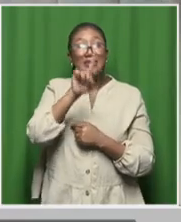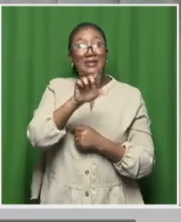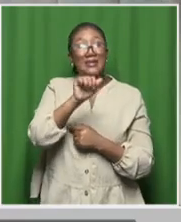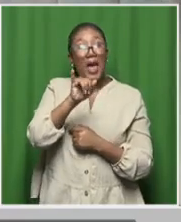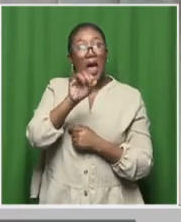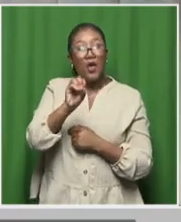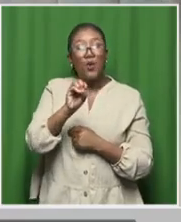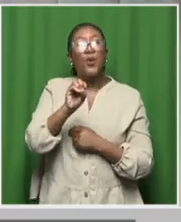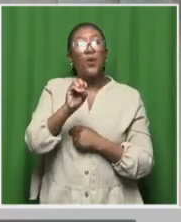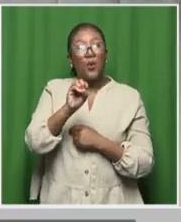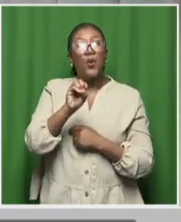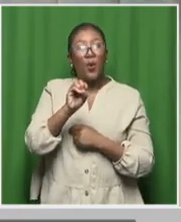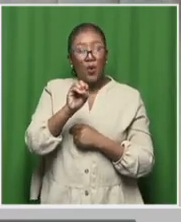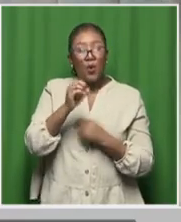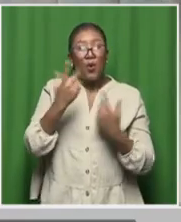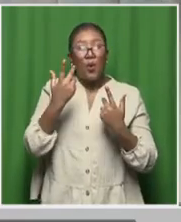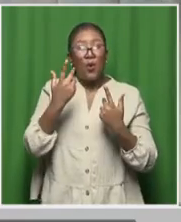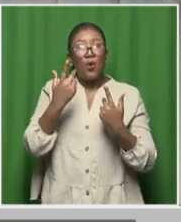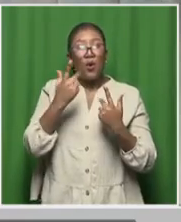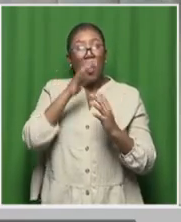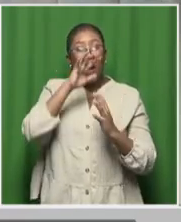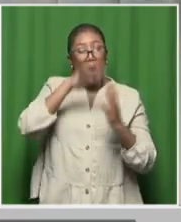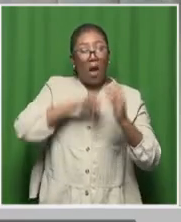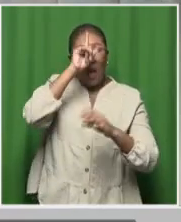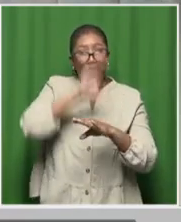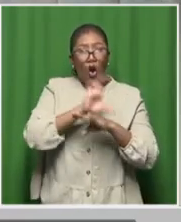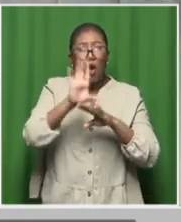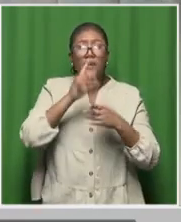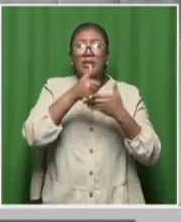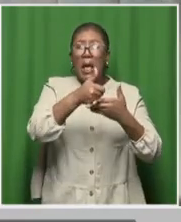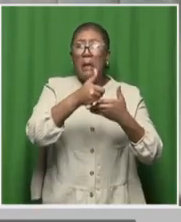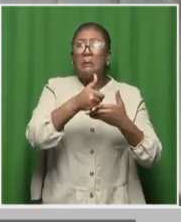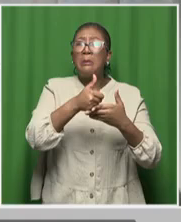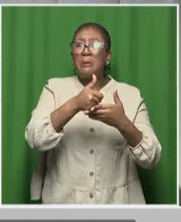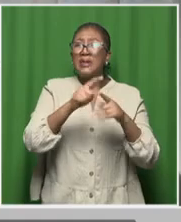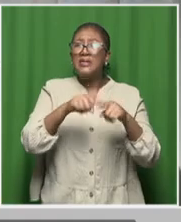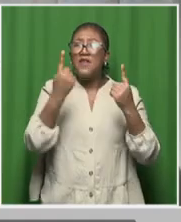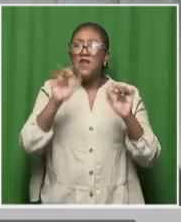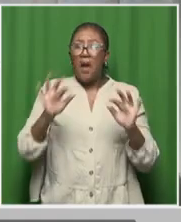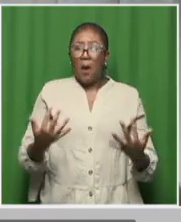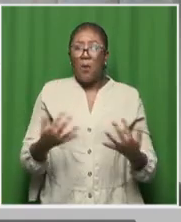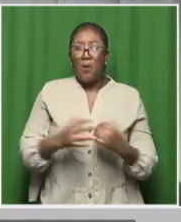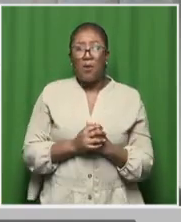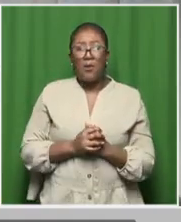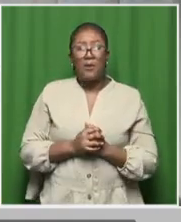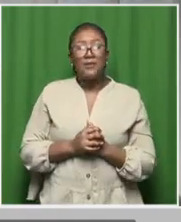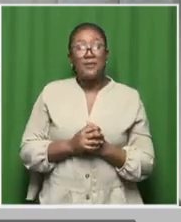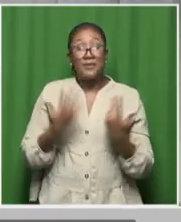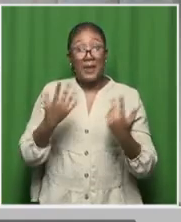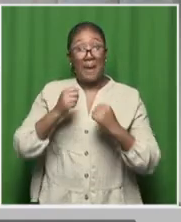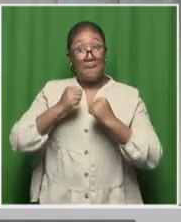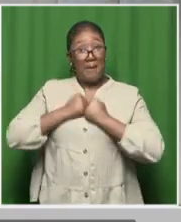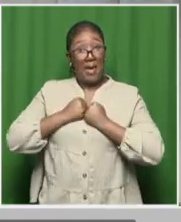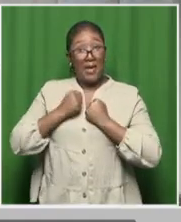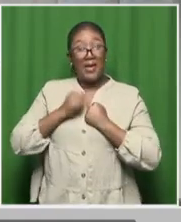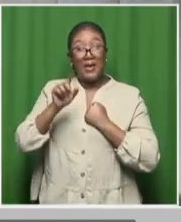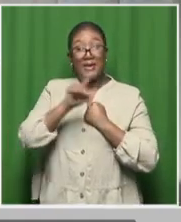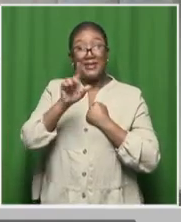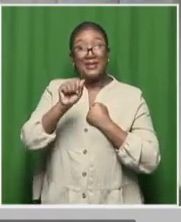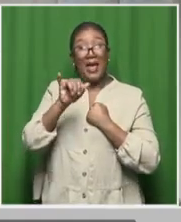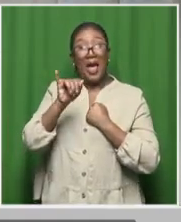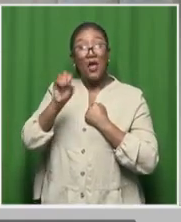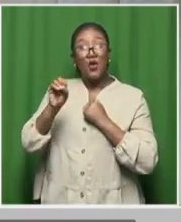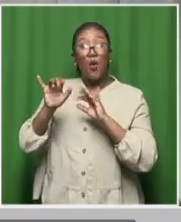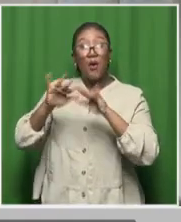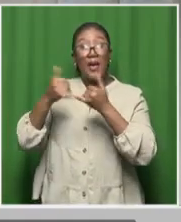know the skills Gap what sets these causes apart okay so with with with Z's courses right like we so